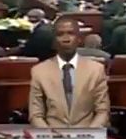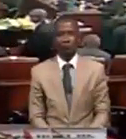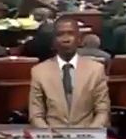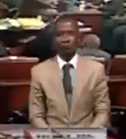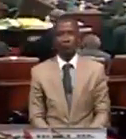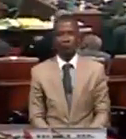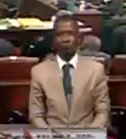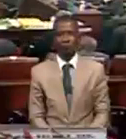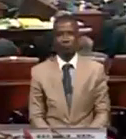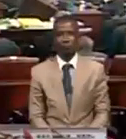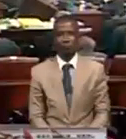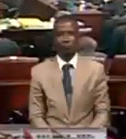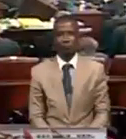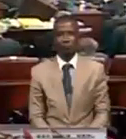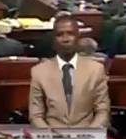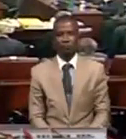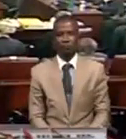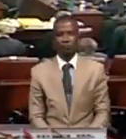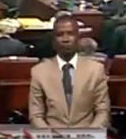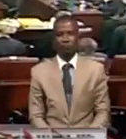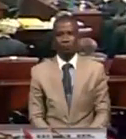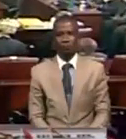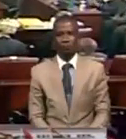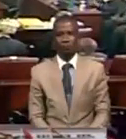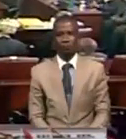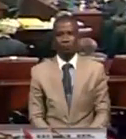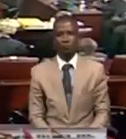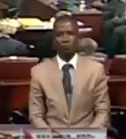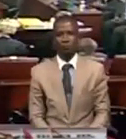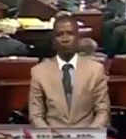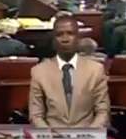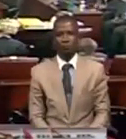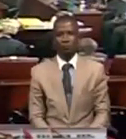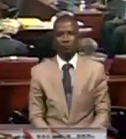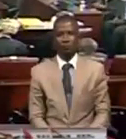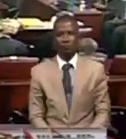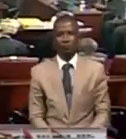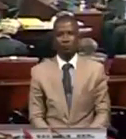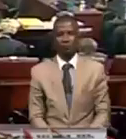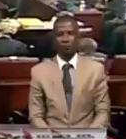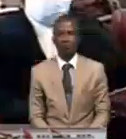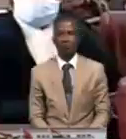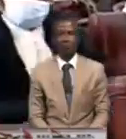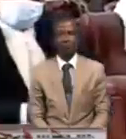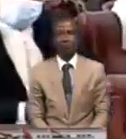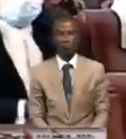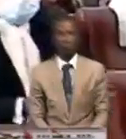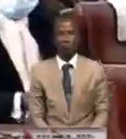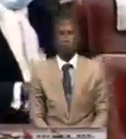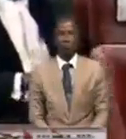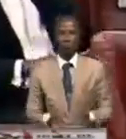By court, PW3 is discharged as a witness. Most grateful. That is the end of our case.